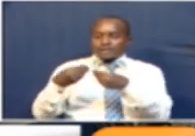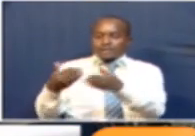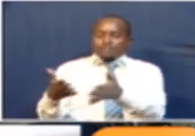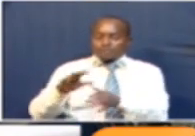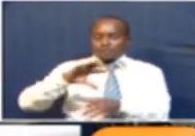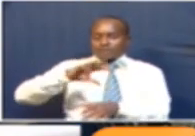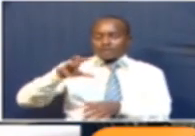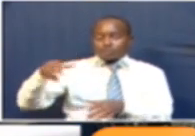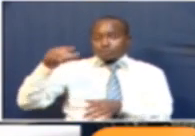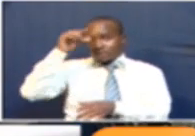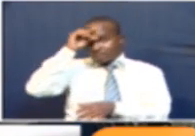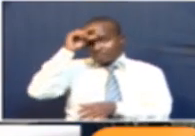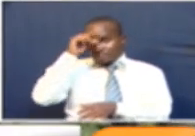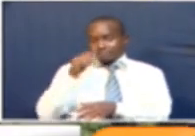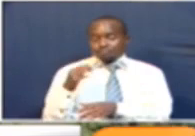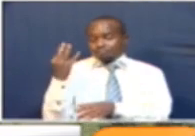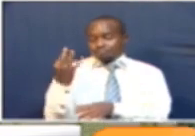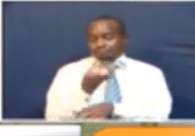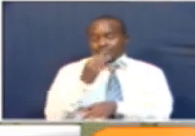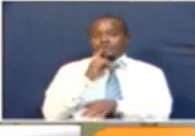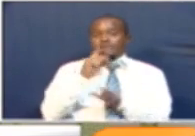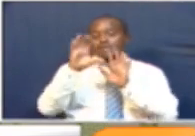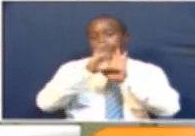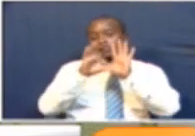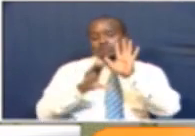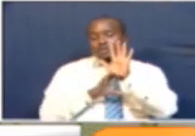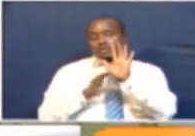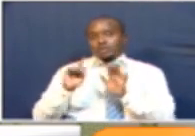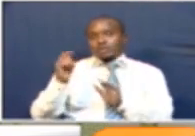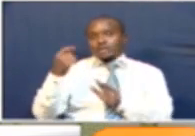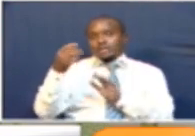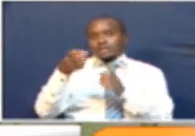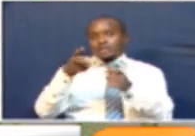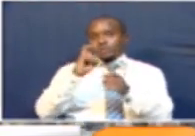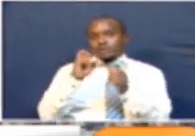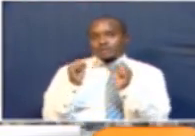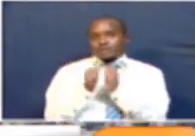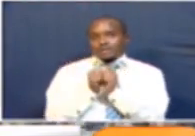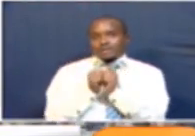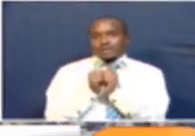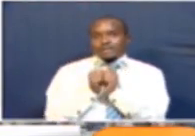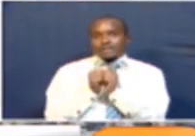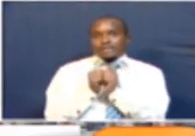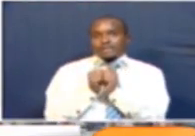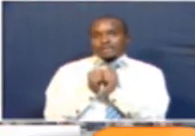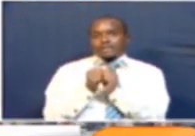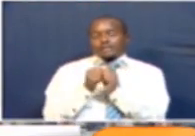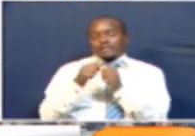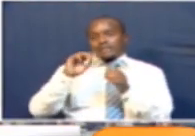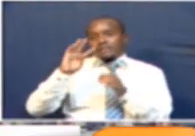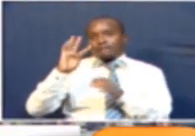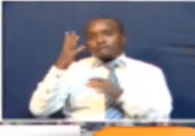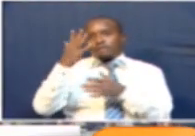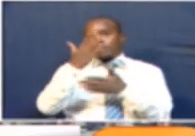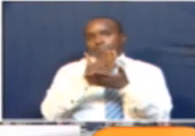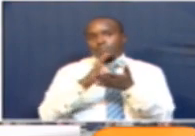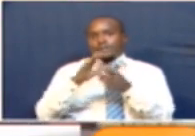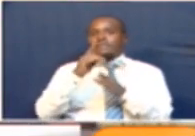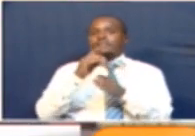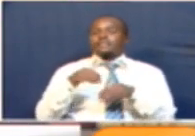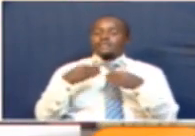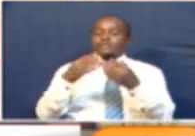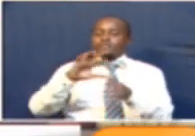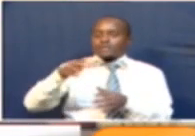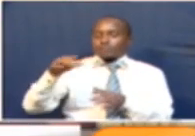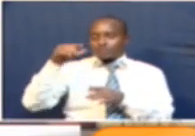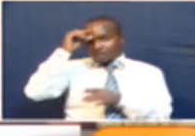Mombasa. The three say that the Constitution of Kenya 2010 is in its fourth schedule gives the county government the